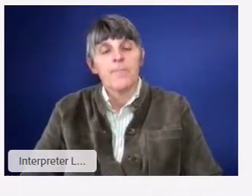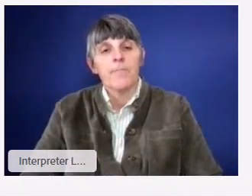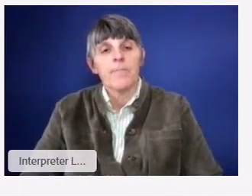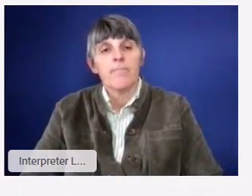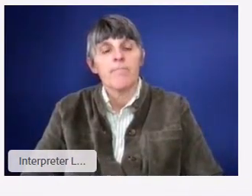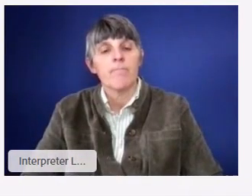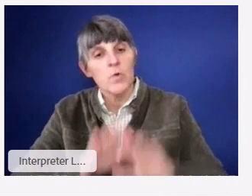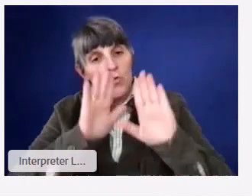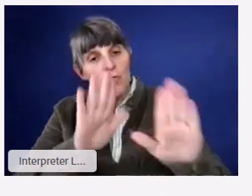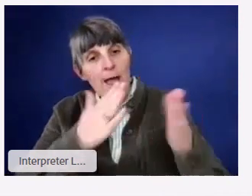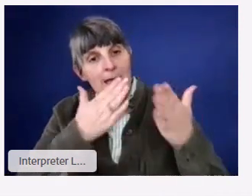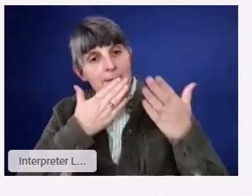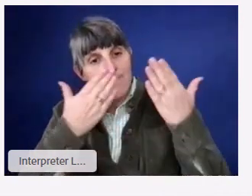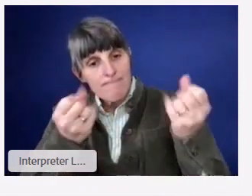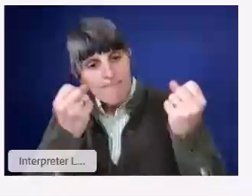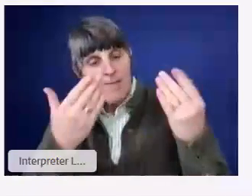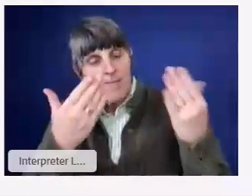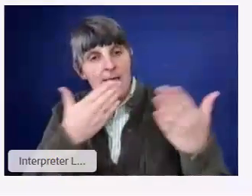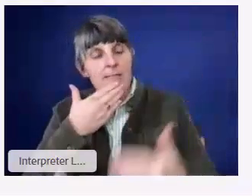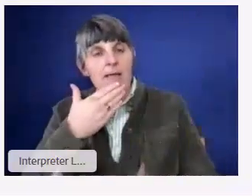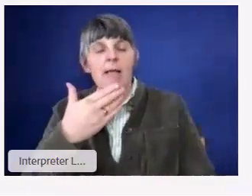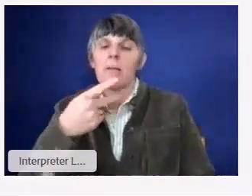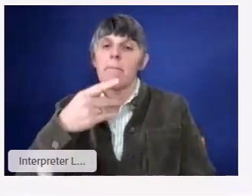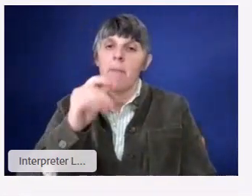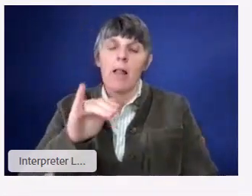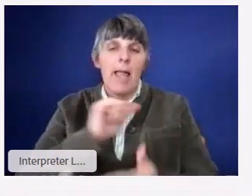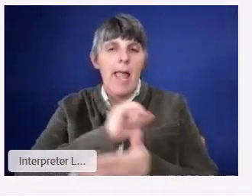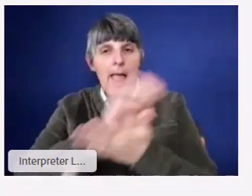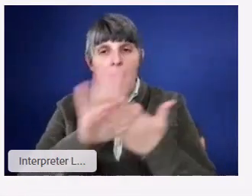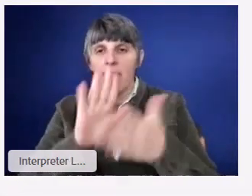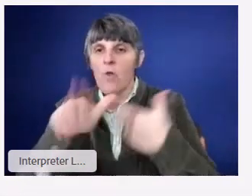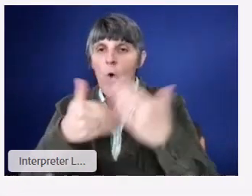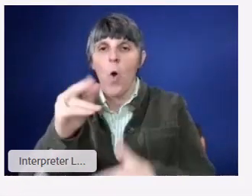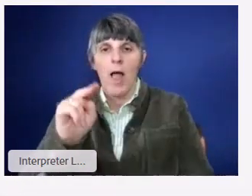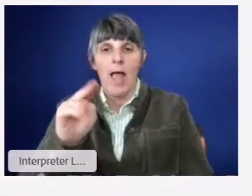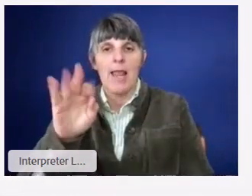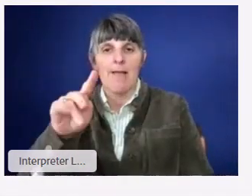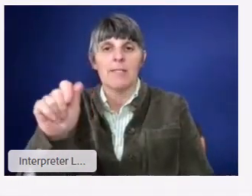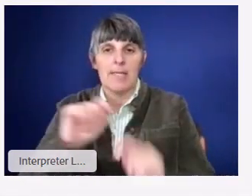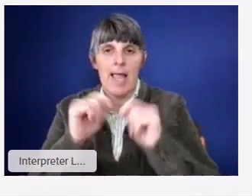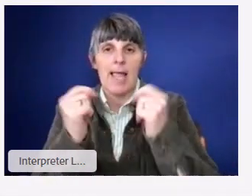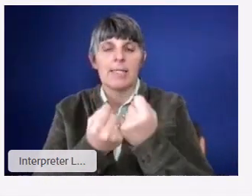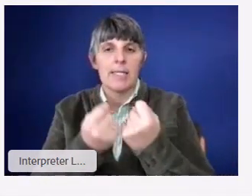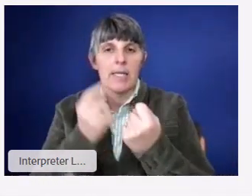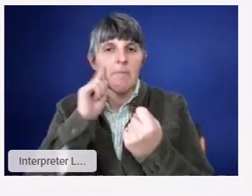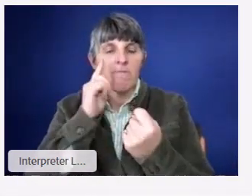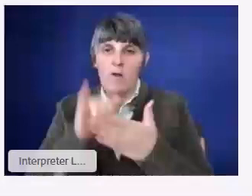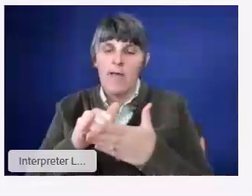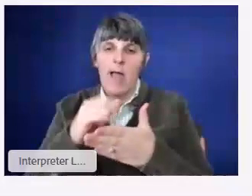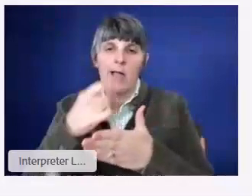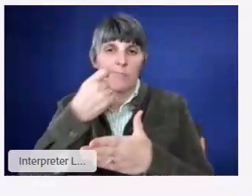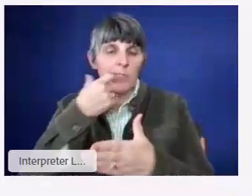Great. Thank you very much, Polly, and thank you to the entire NFTA team for that very informative